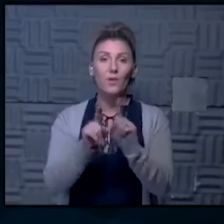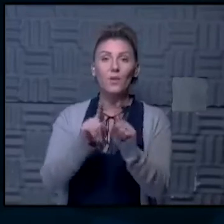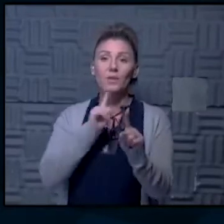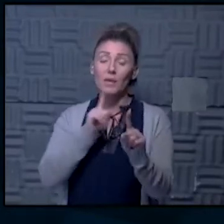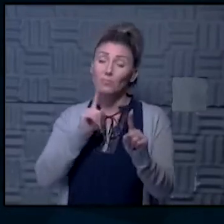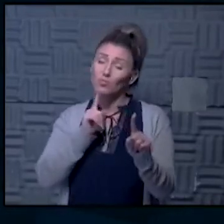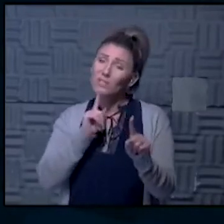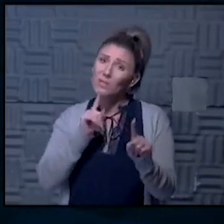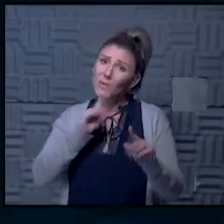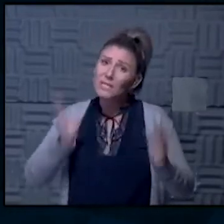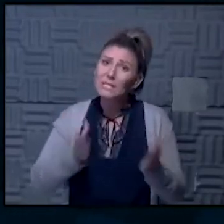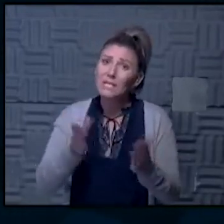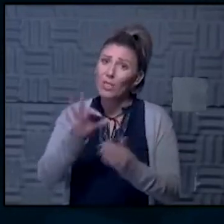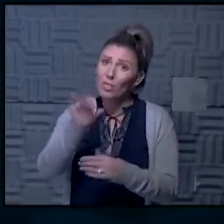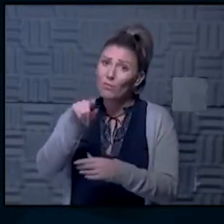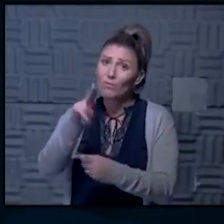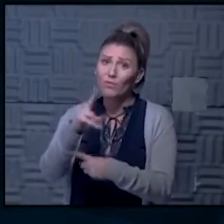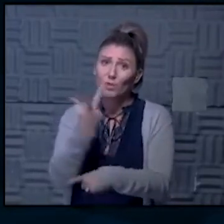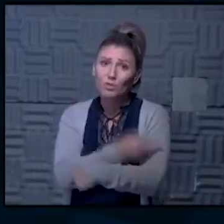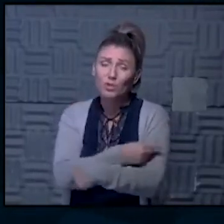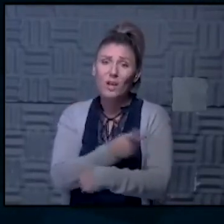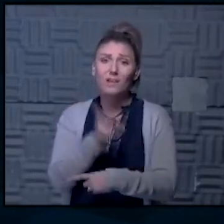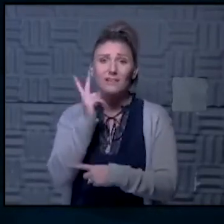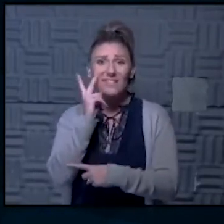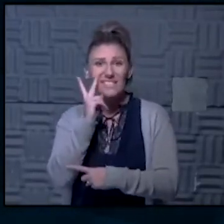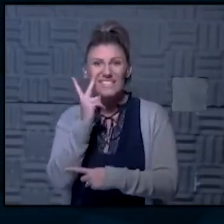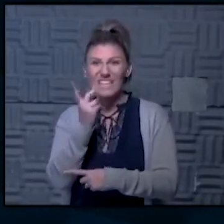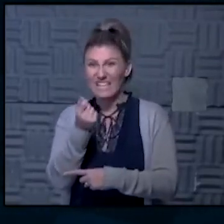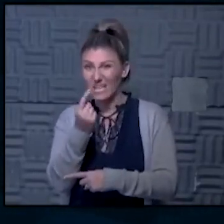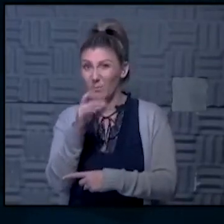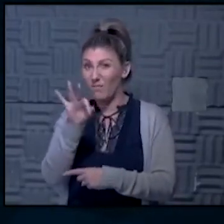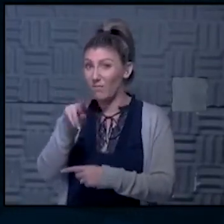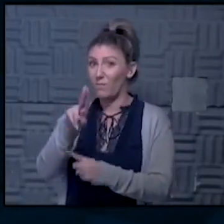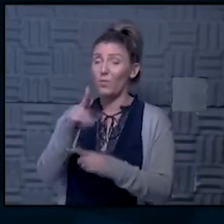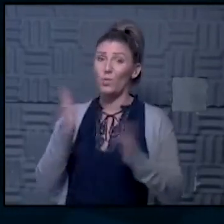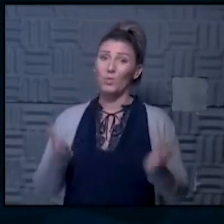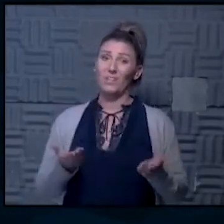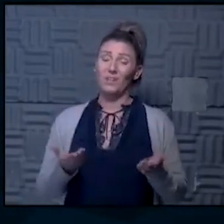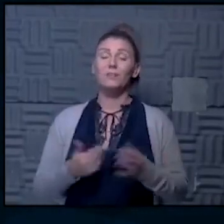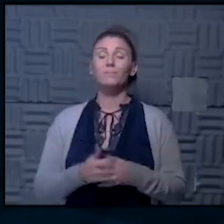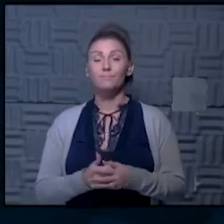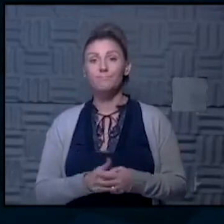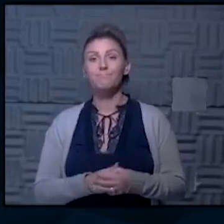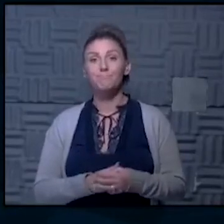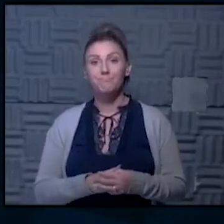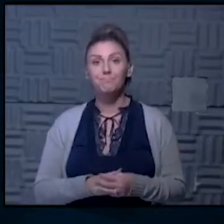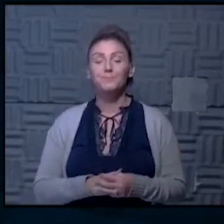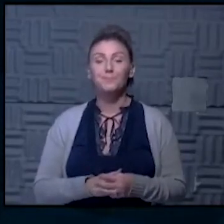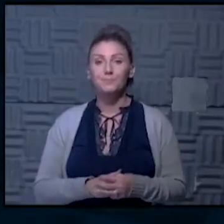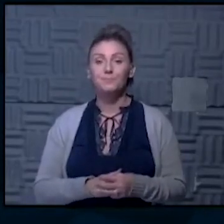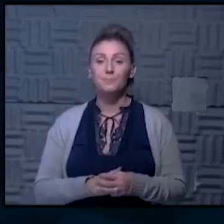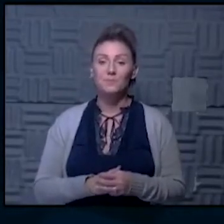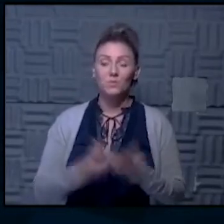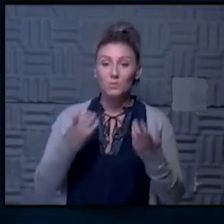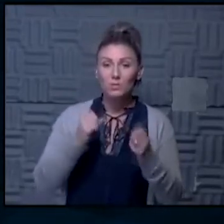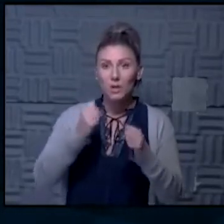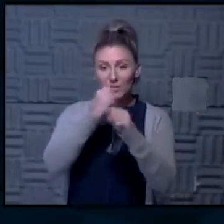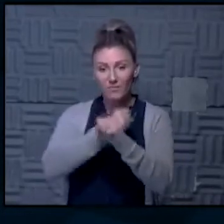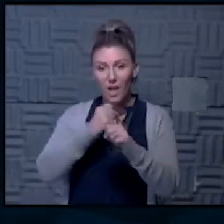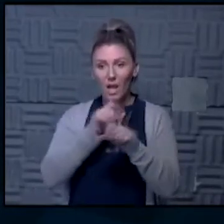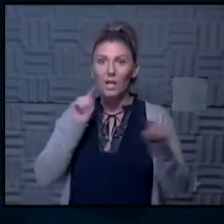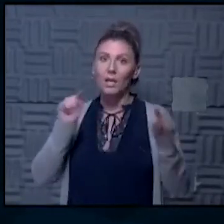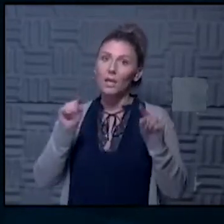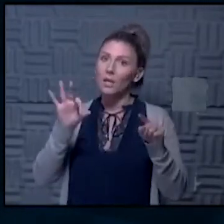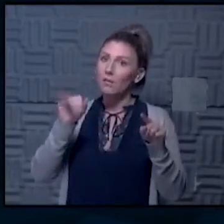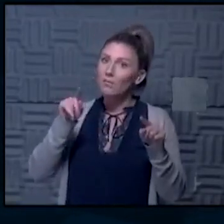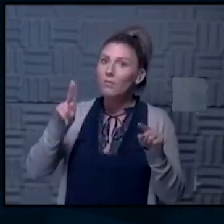flu shot. We're starting to see a little bit of the flu. So we get to, try to fight both bugs. And,